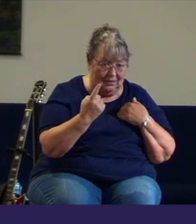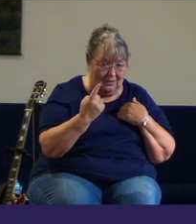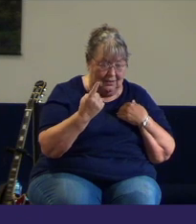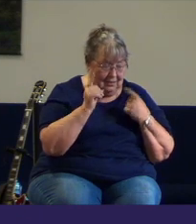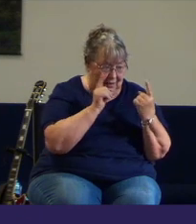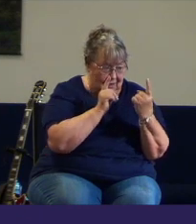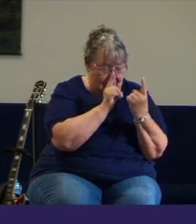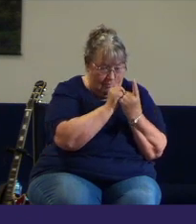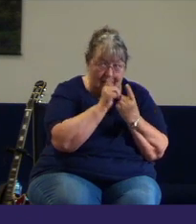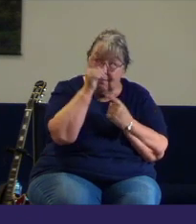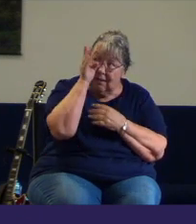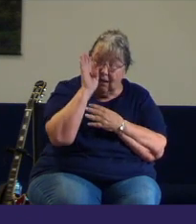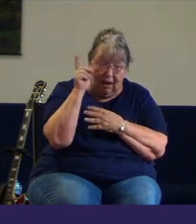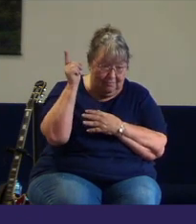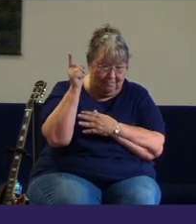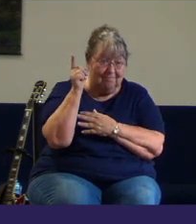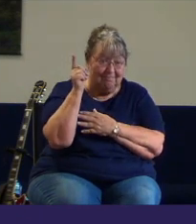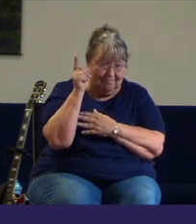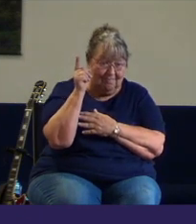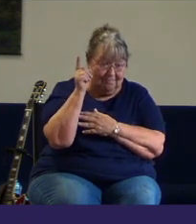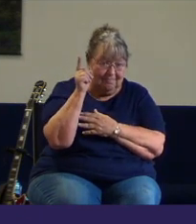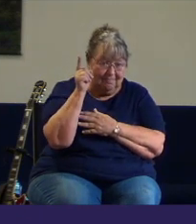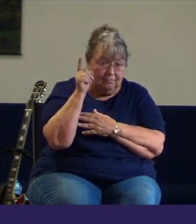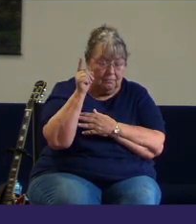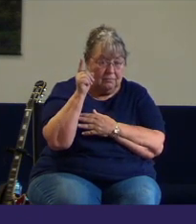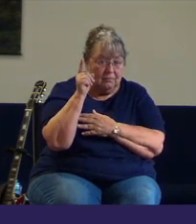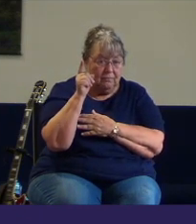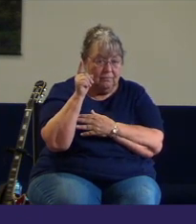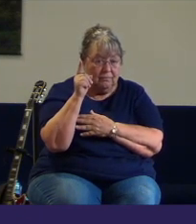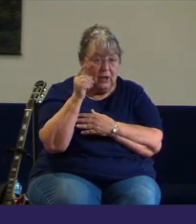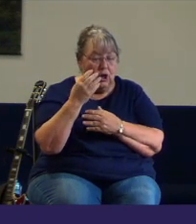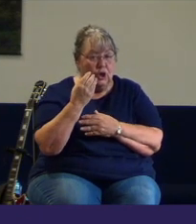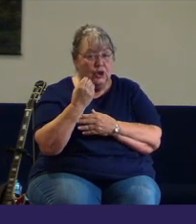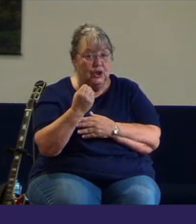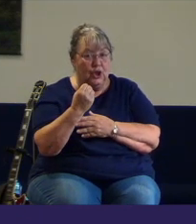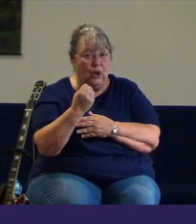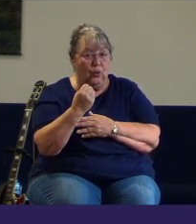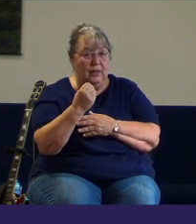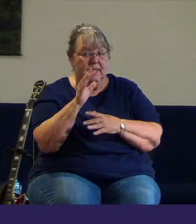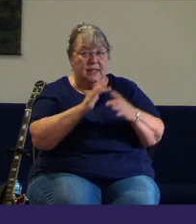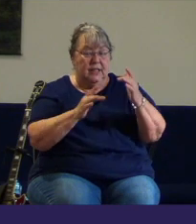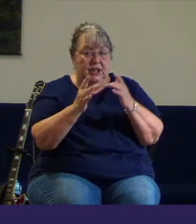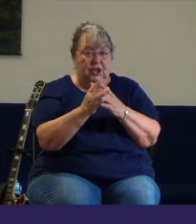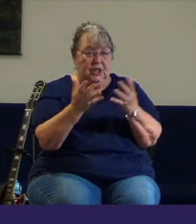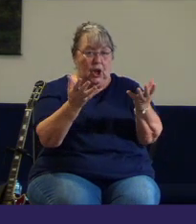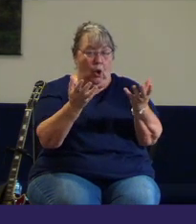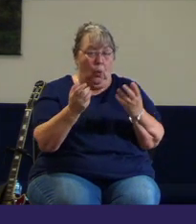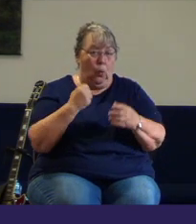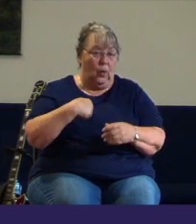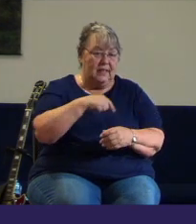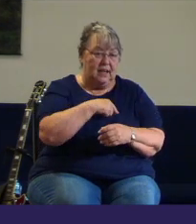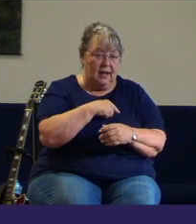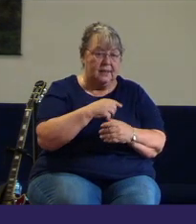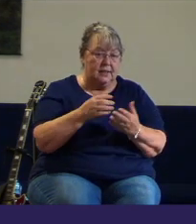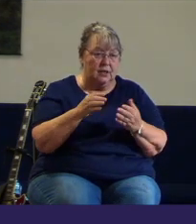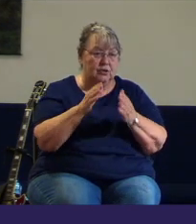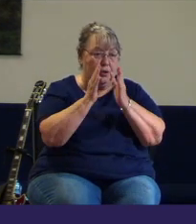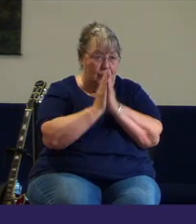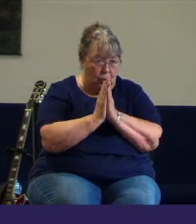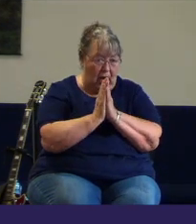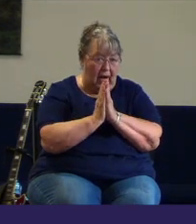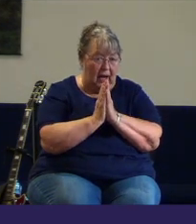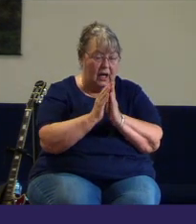God. And though he calls us to pray corporately, and we'll talk about that soon, trust me on that, but he calls us to